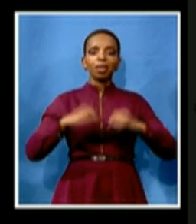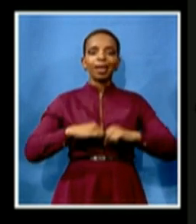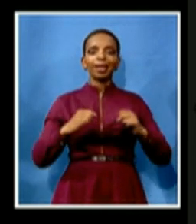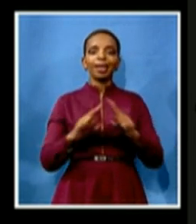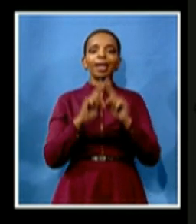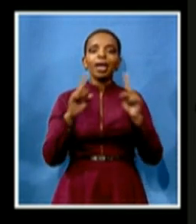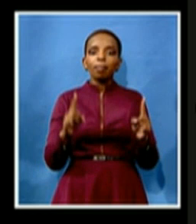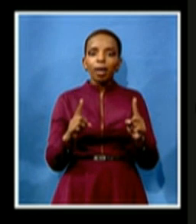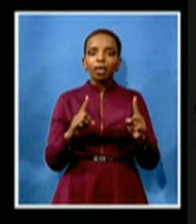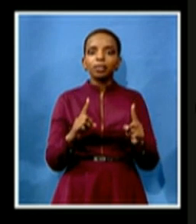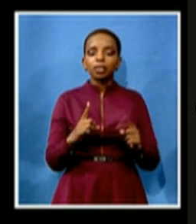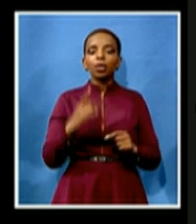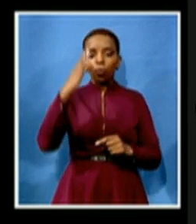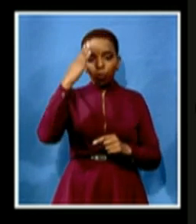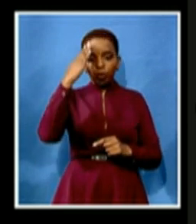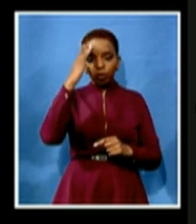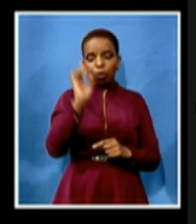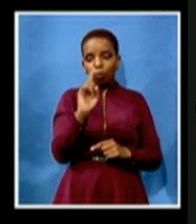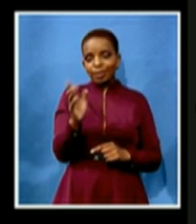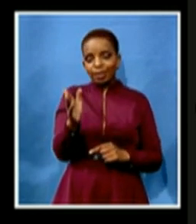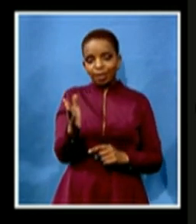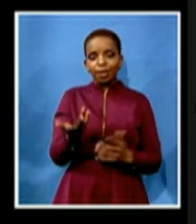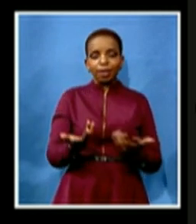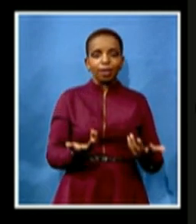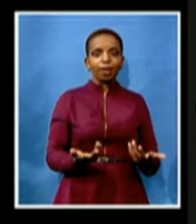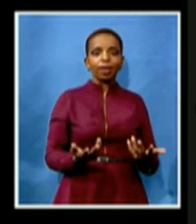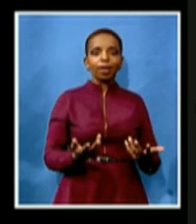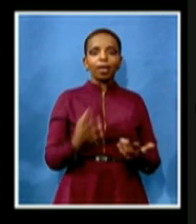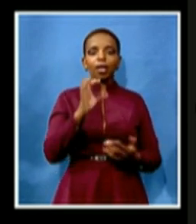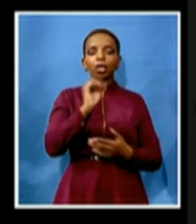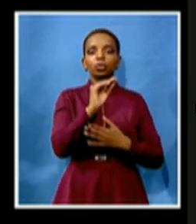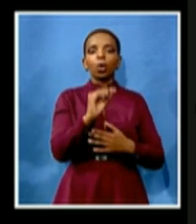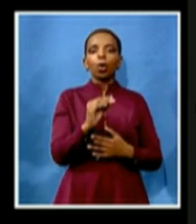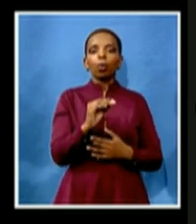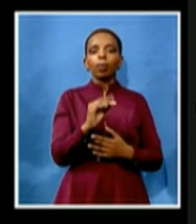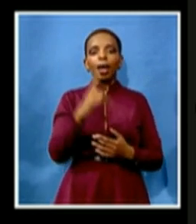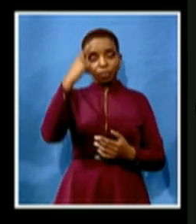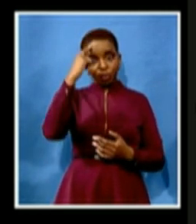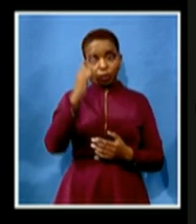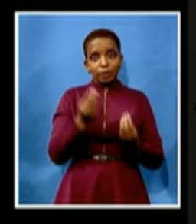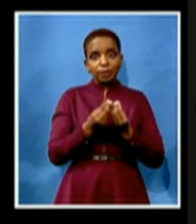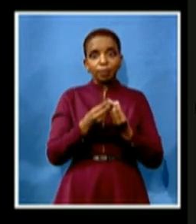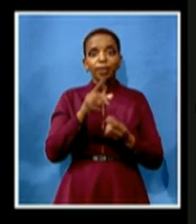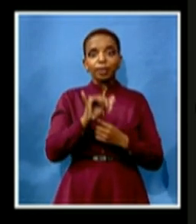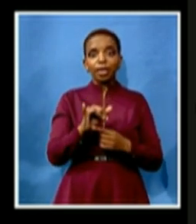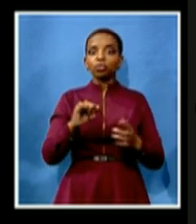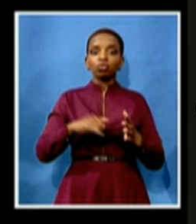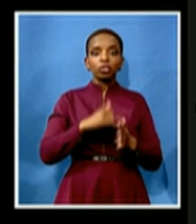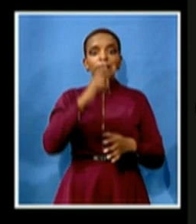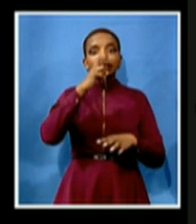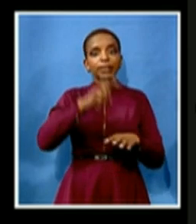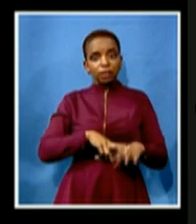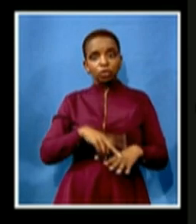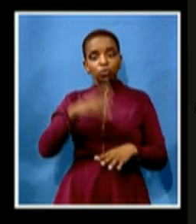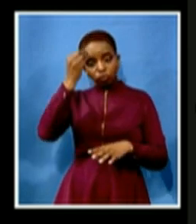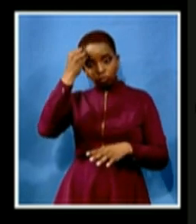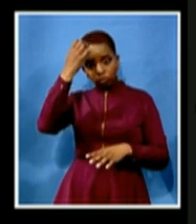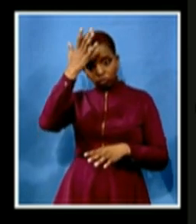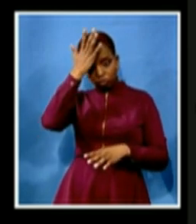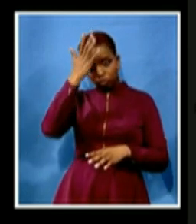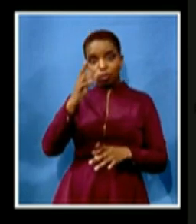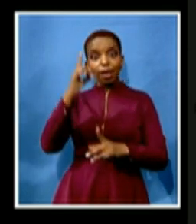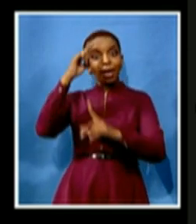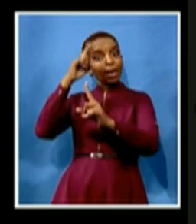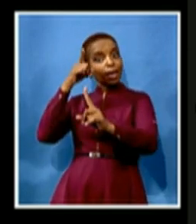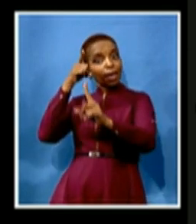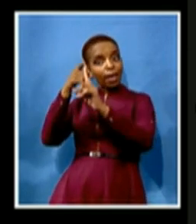what we tend to give attention to. Our aim is to intervene, whatever the numbers are, in such a way that